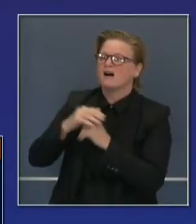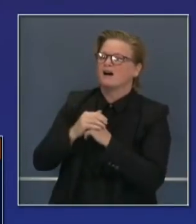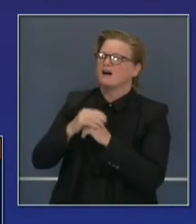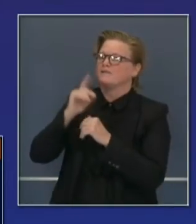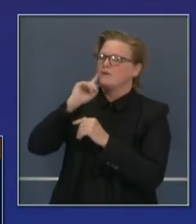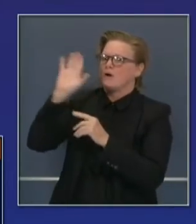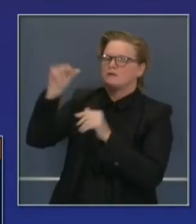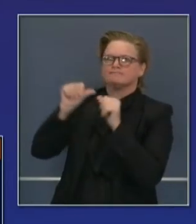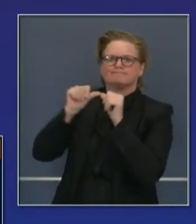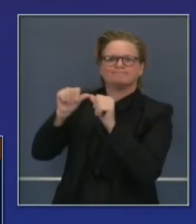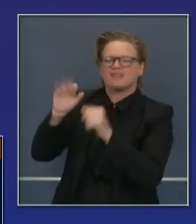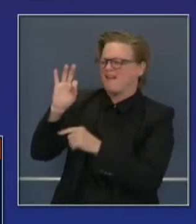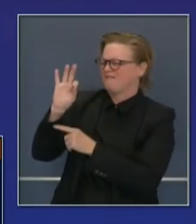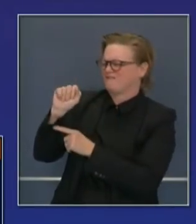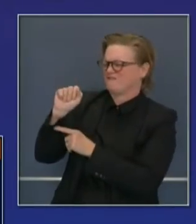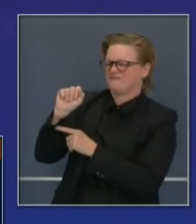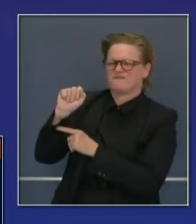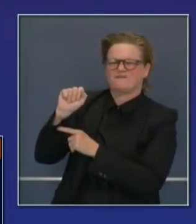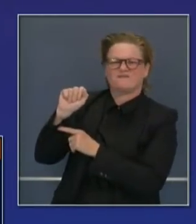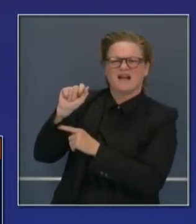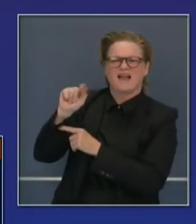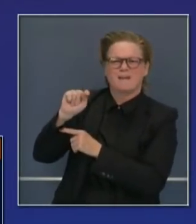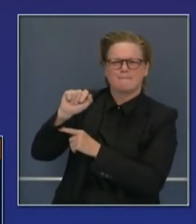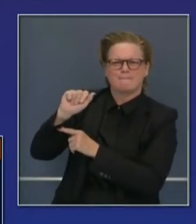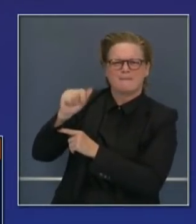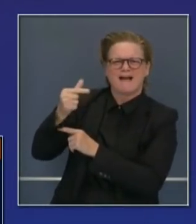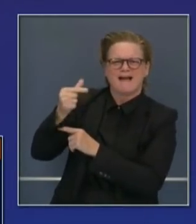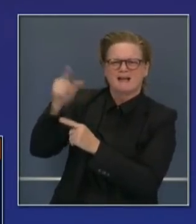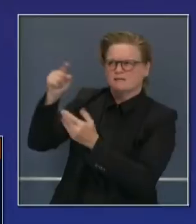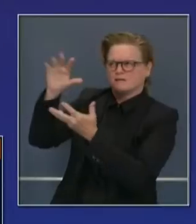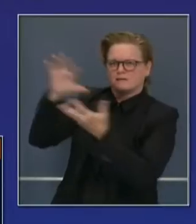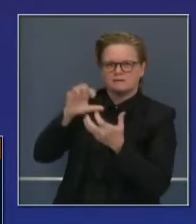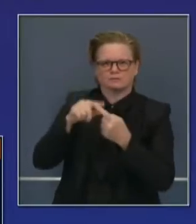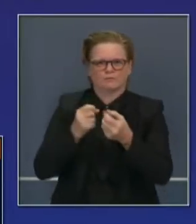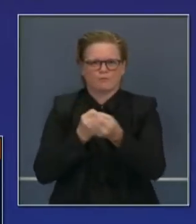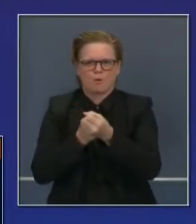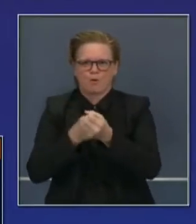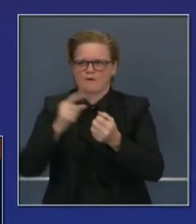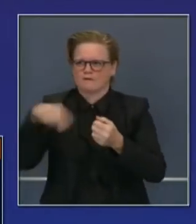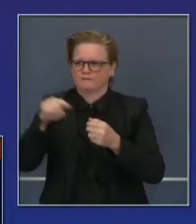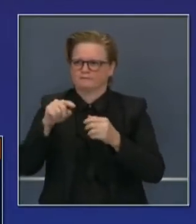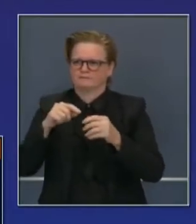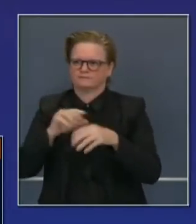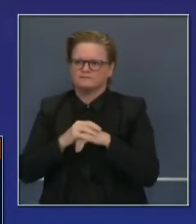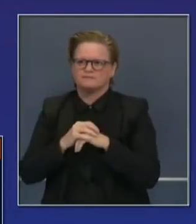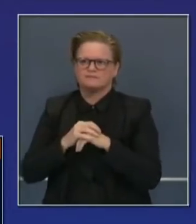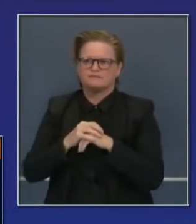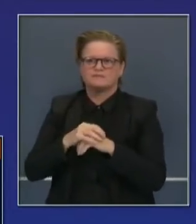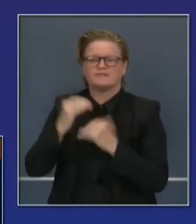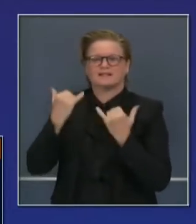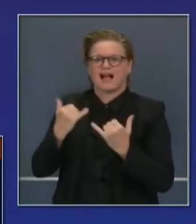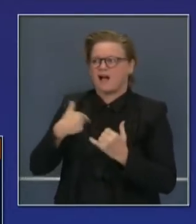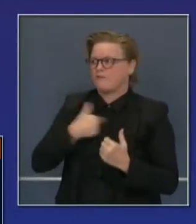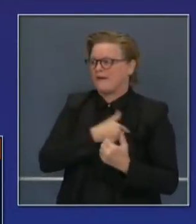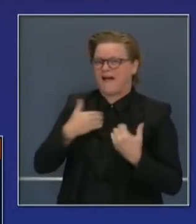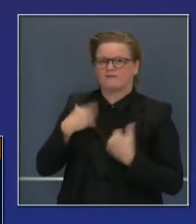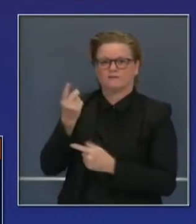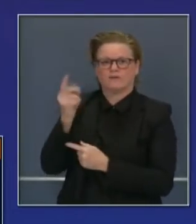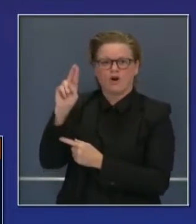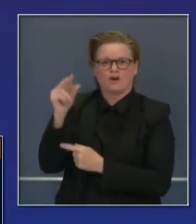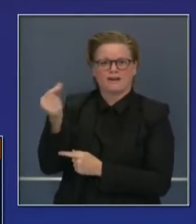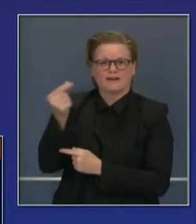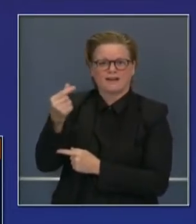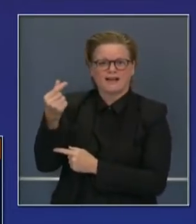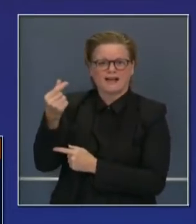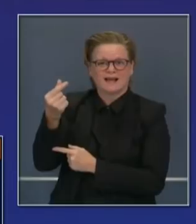with gratitude, and we'll open this up to questions. Dr. Galley is here, and our Surgeon General is with us as well on the behavioral